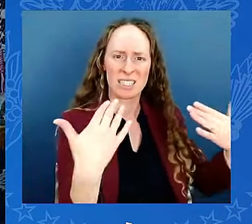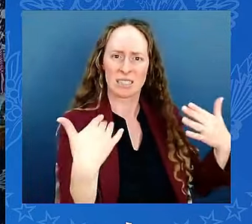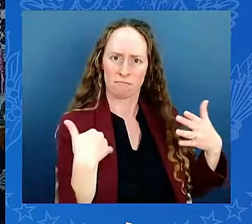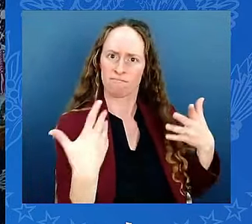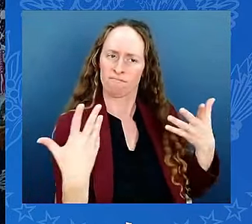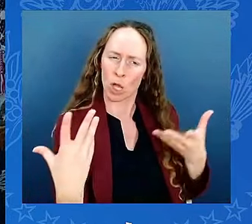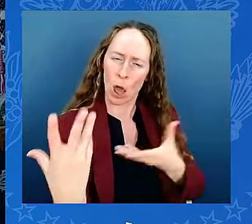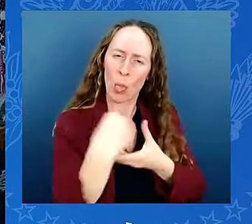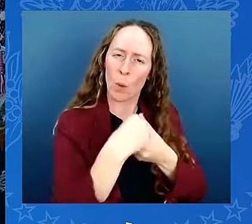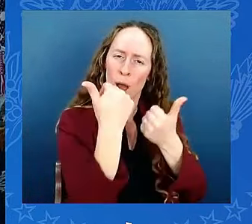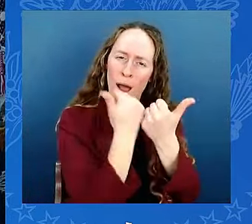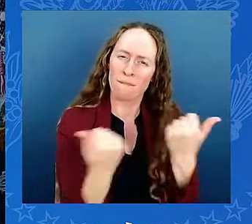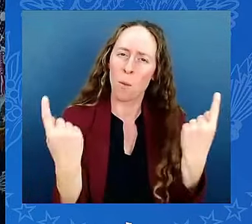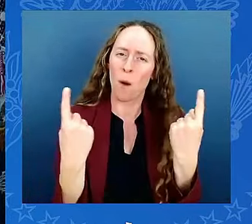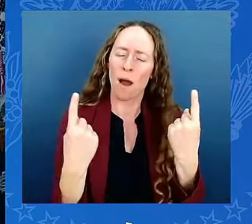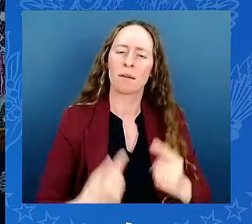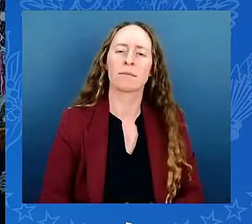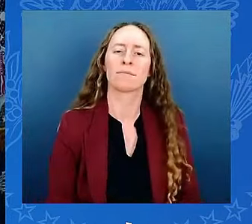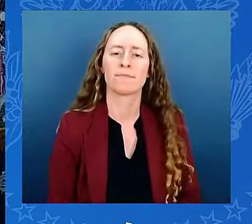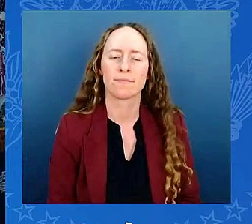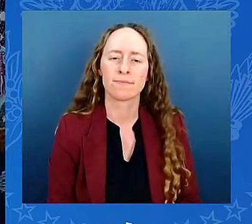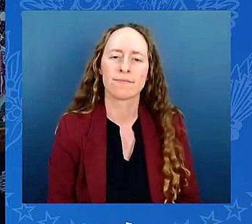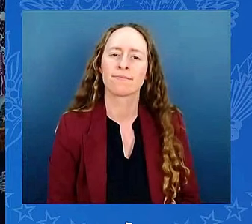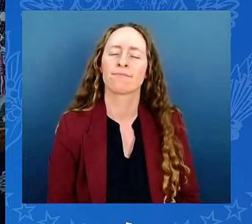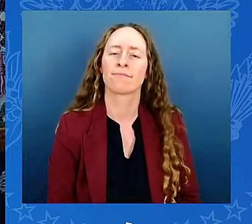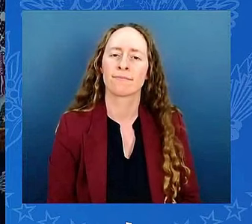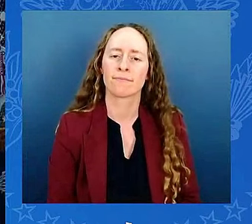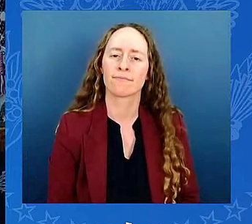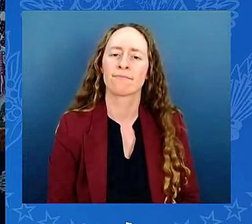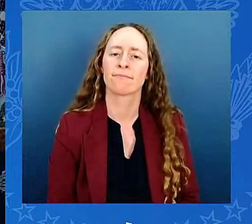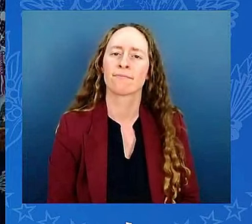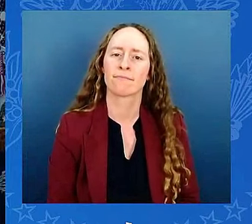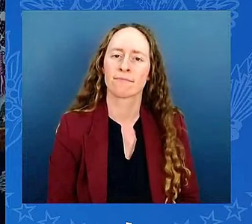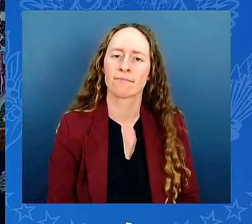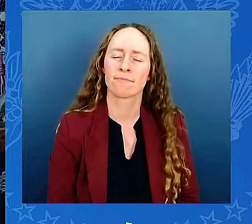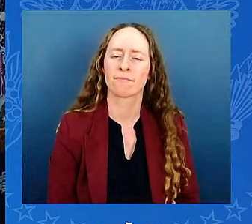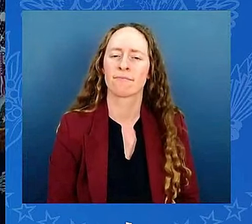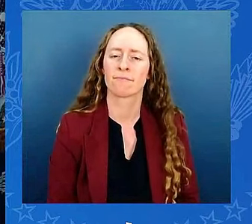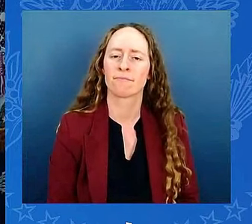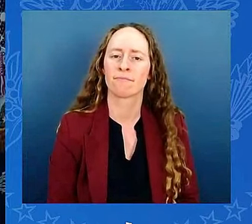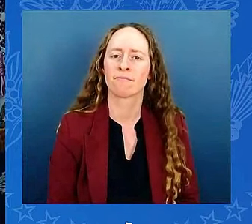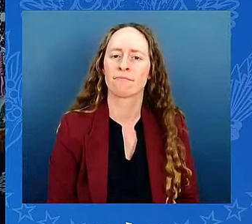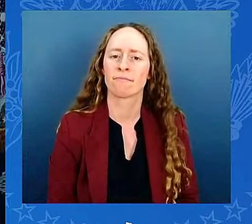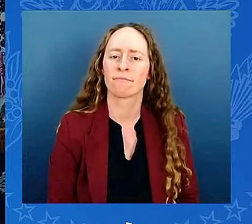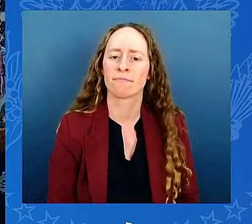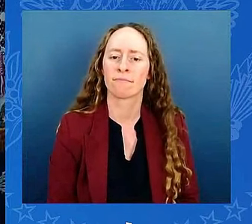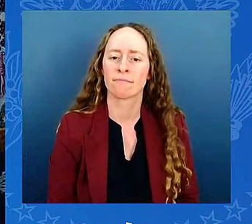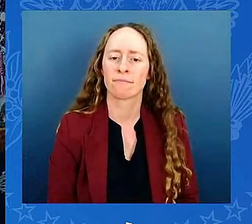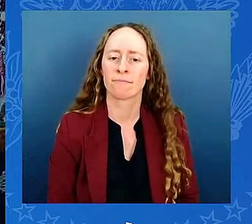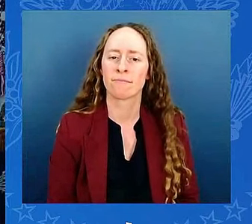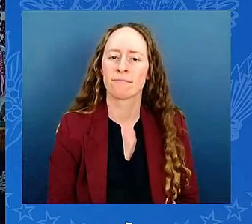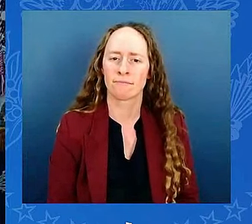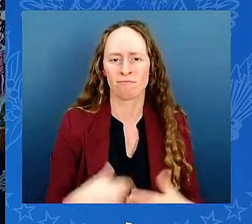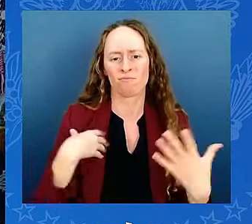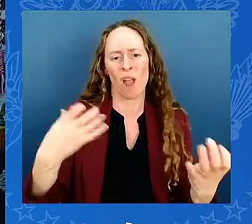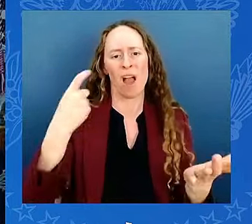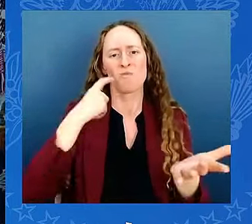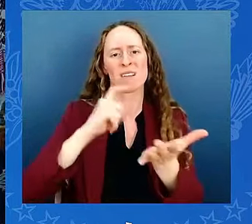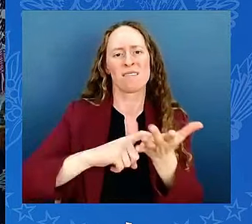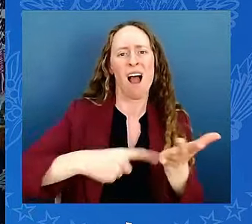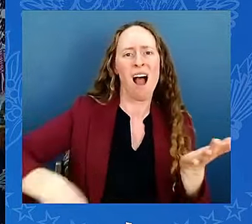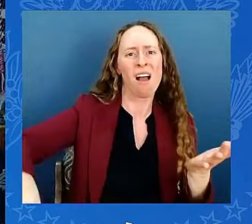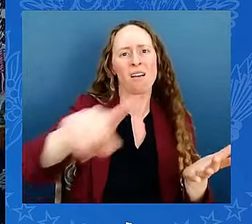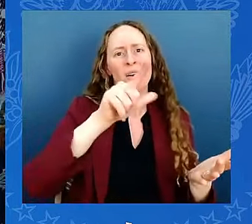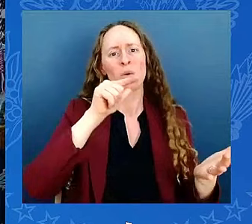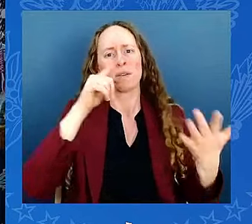I want to take a moment to acknowledge the survivors and advocates who came before us and those who are